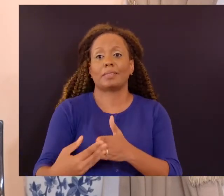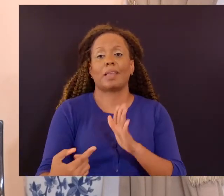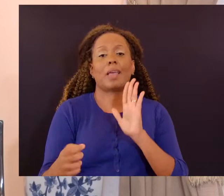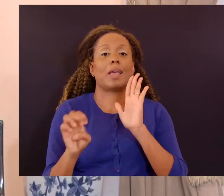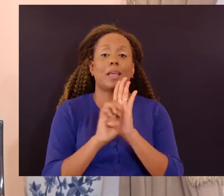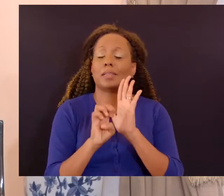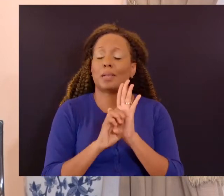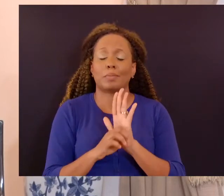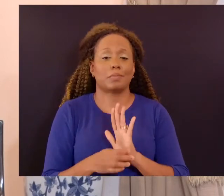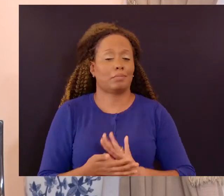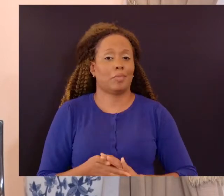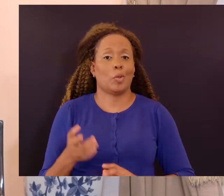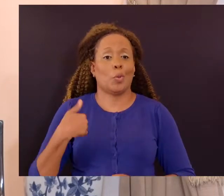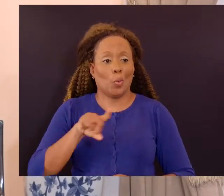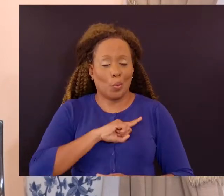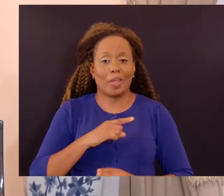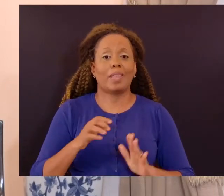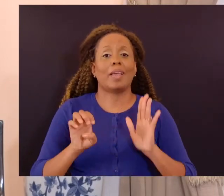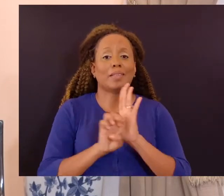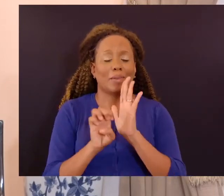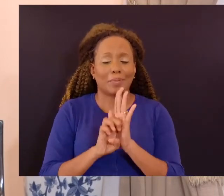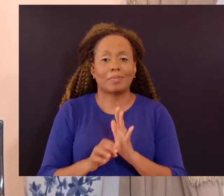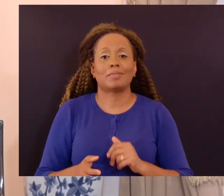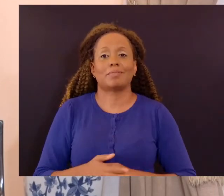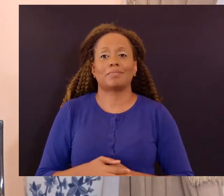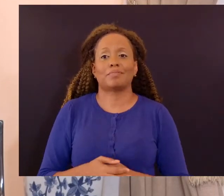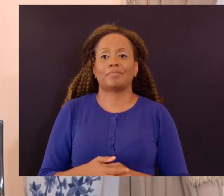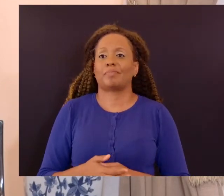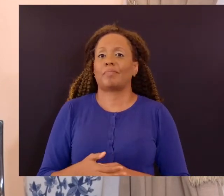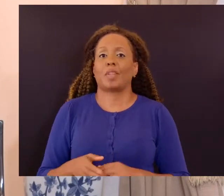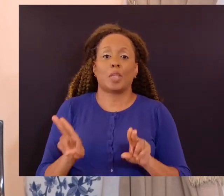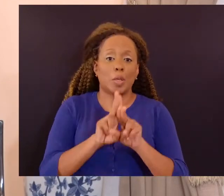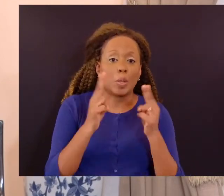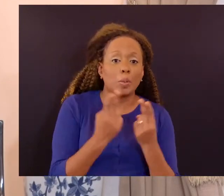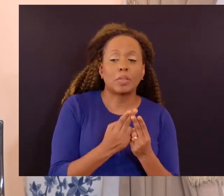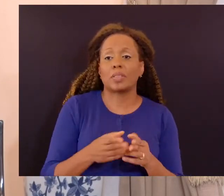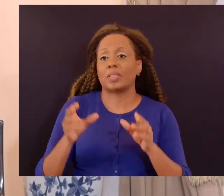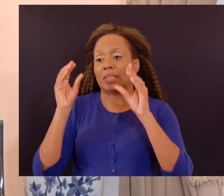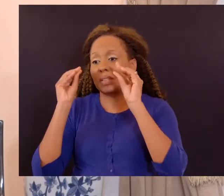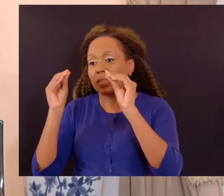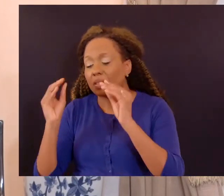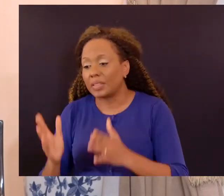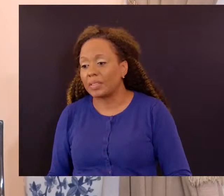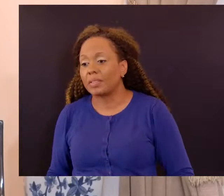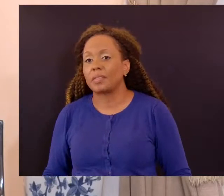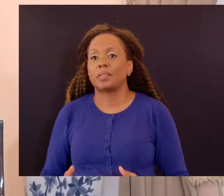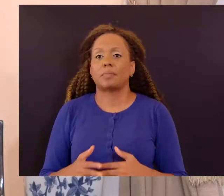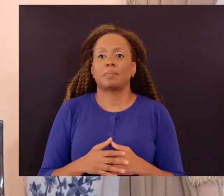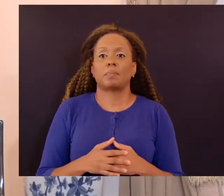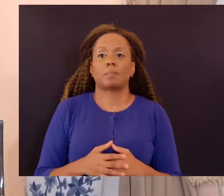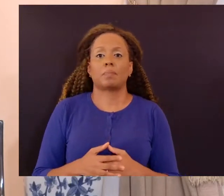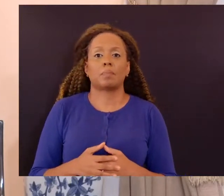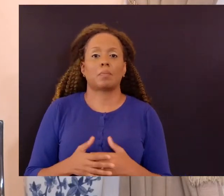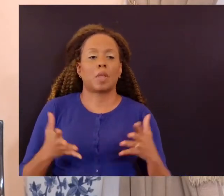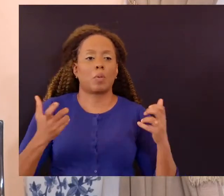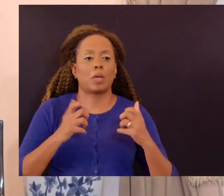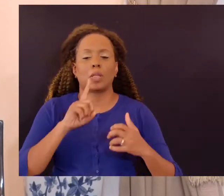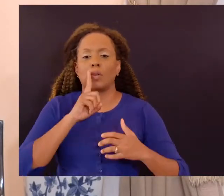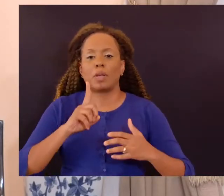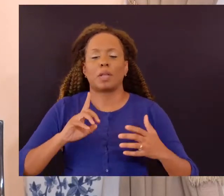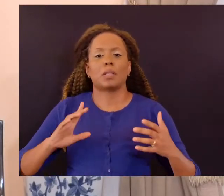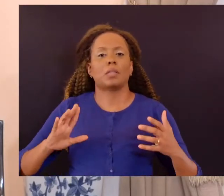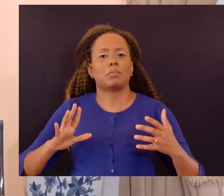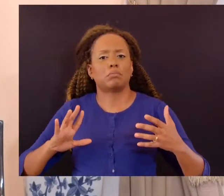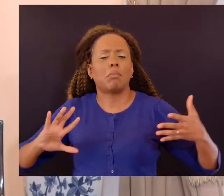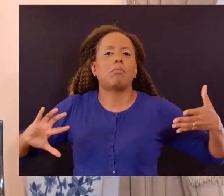only ask for the sacrifice to be made by the teaching profession, by the unions, by all stakeholders, to be able to hold the hands of these children and